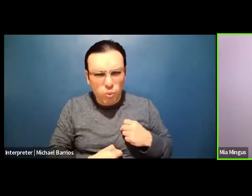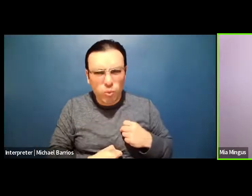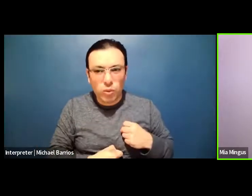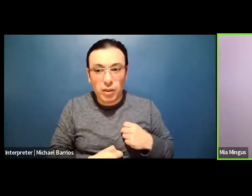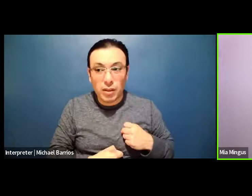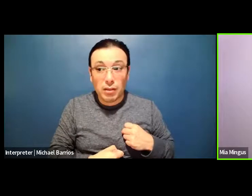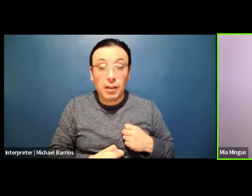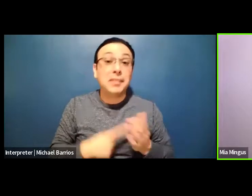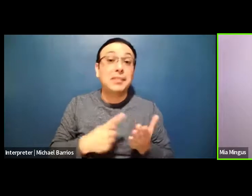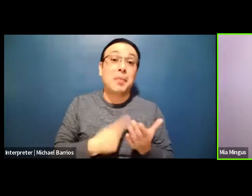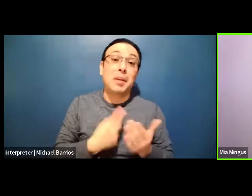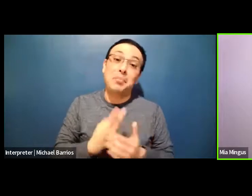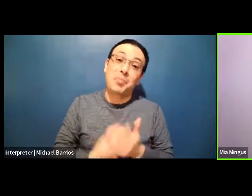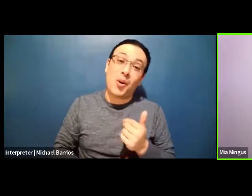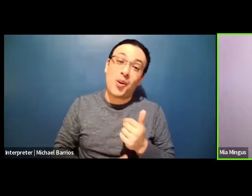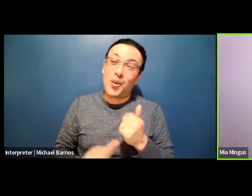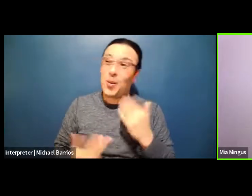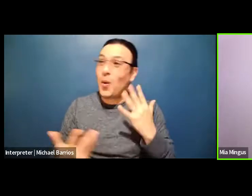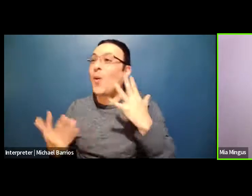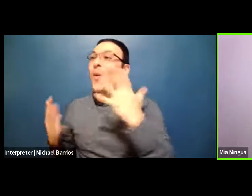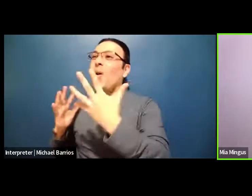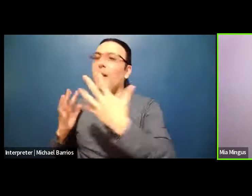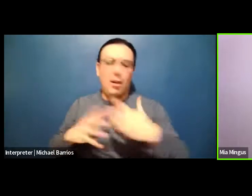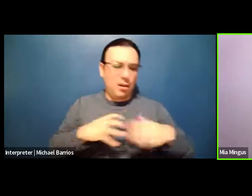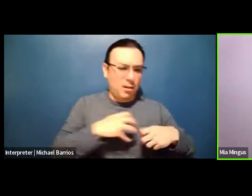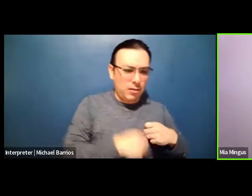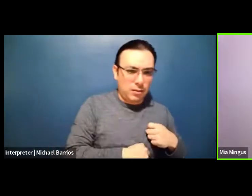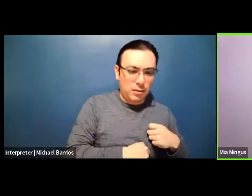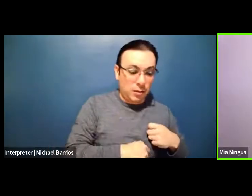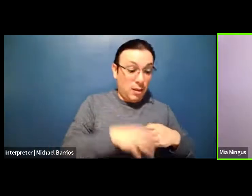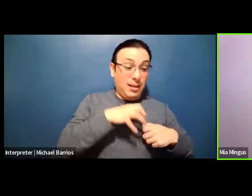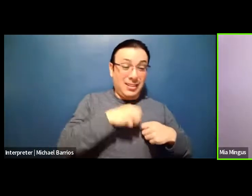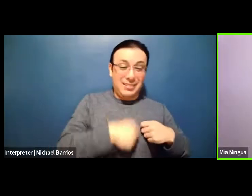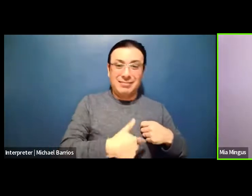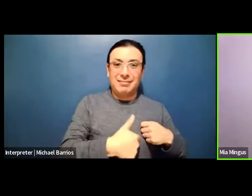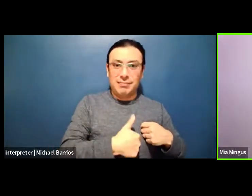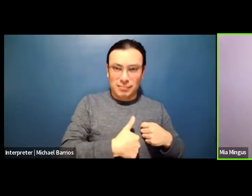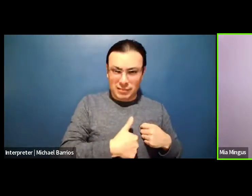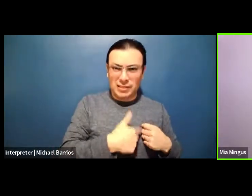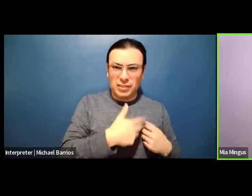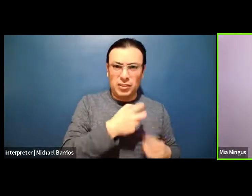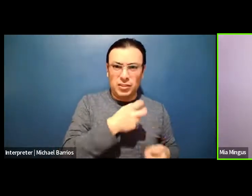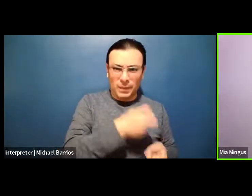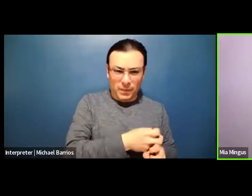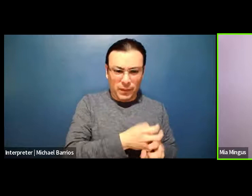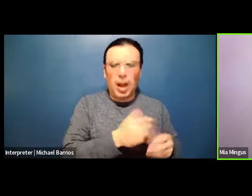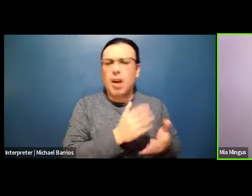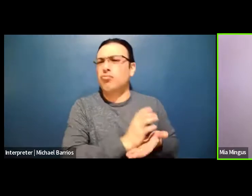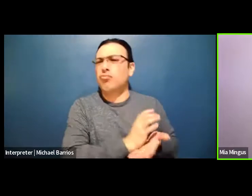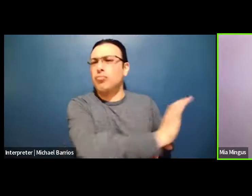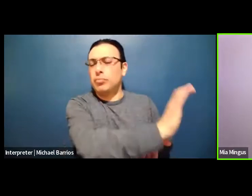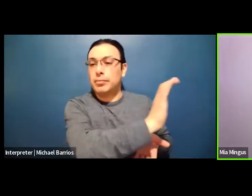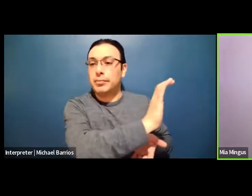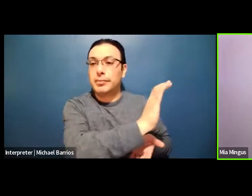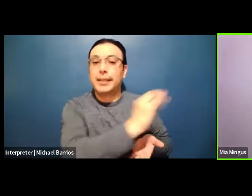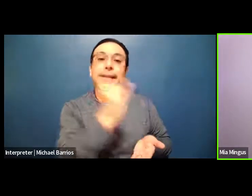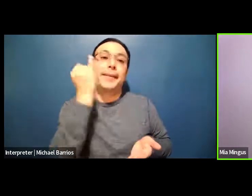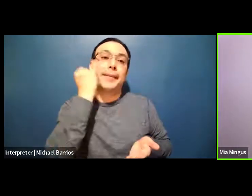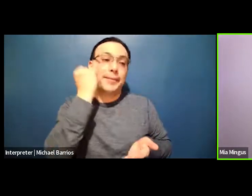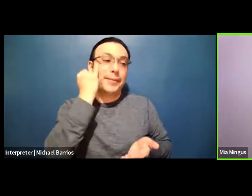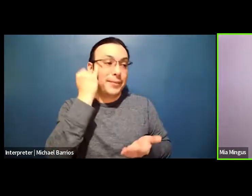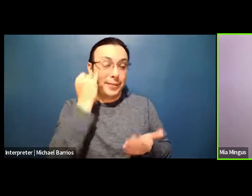both. I don't want to lose the harder parts of disabled family making, especially when it does not work out, implodes,